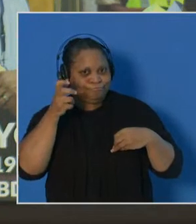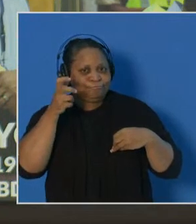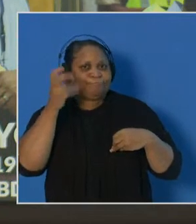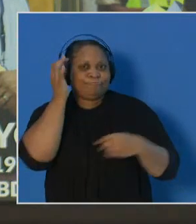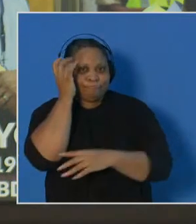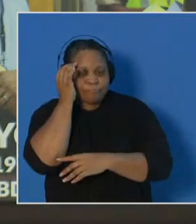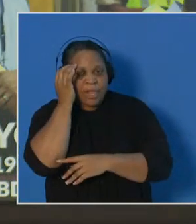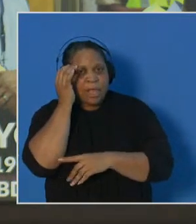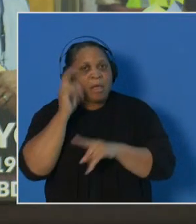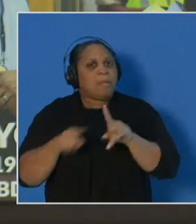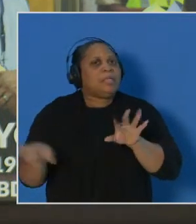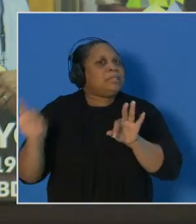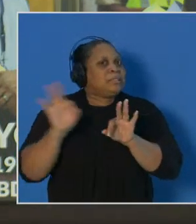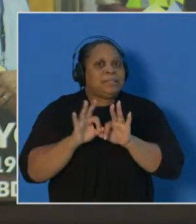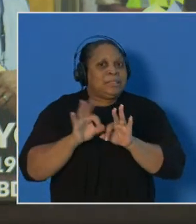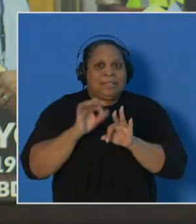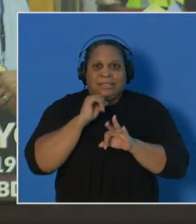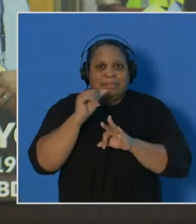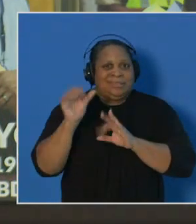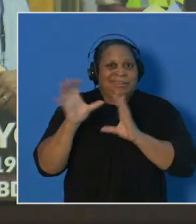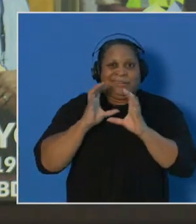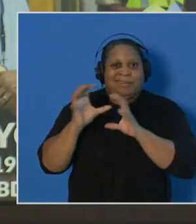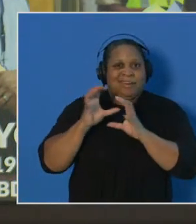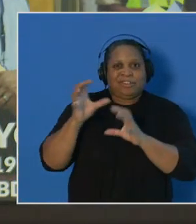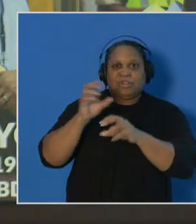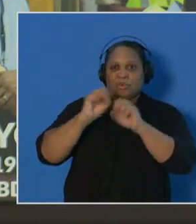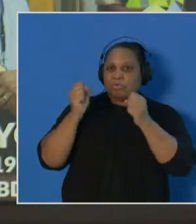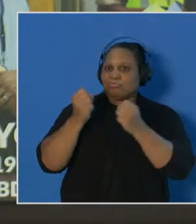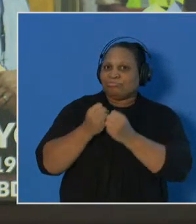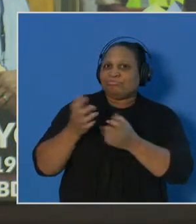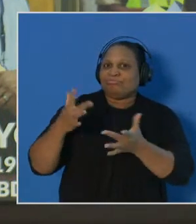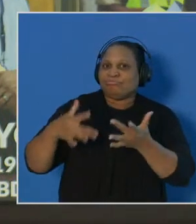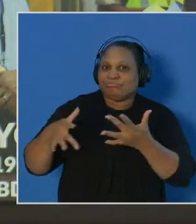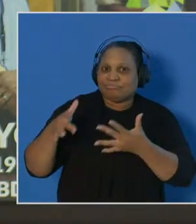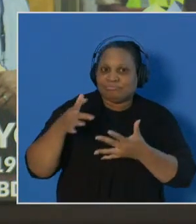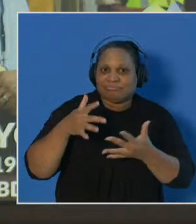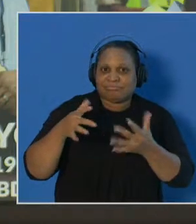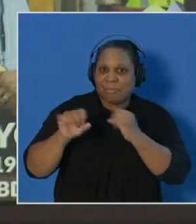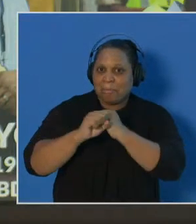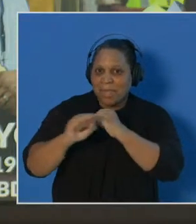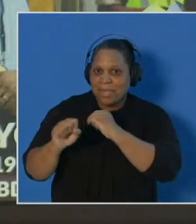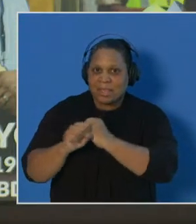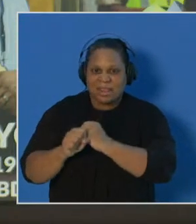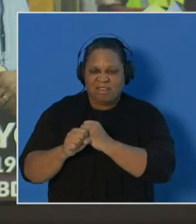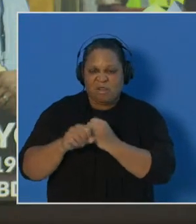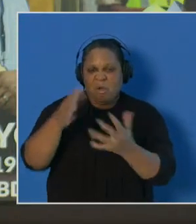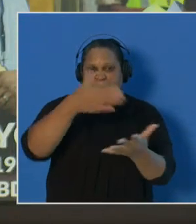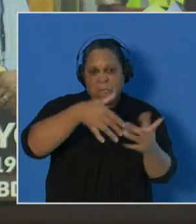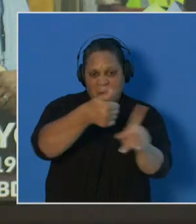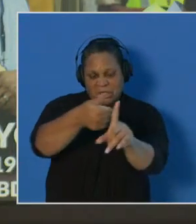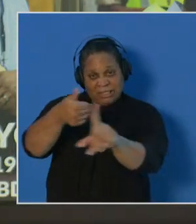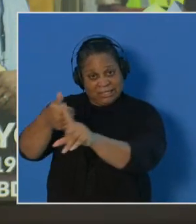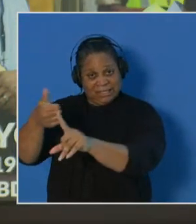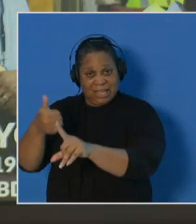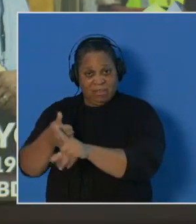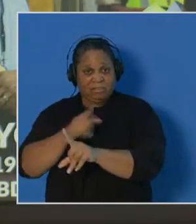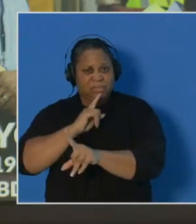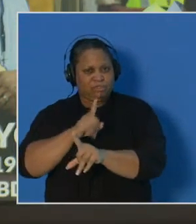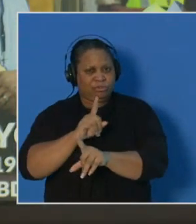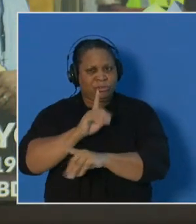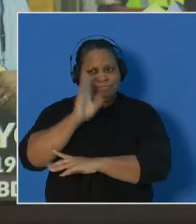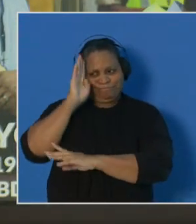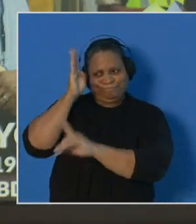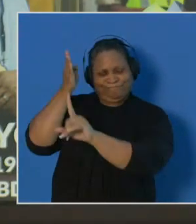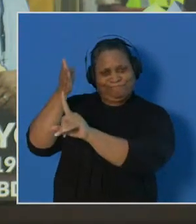essential. Please do not have those conversations on social media. Please do not have those conversations amongst yourselves. Make sure that you go